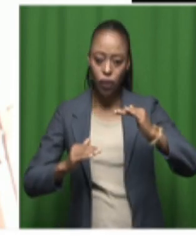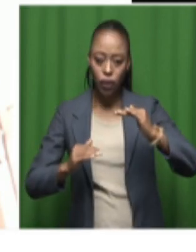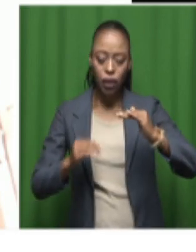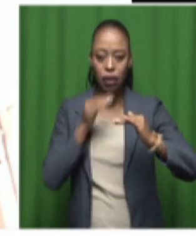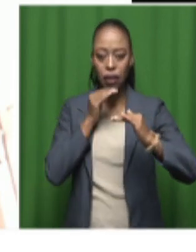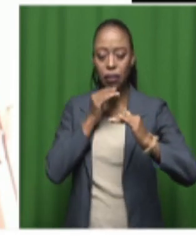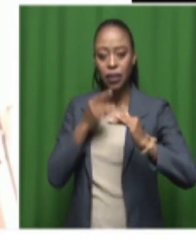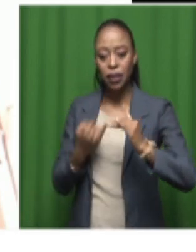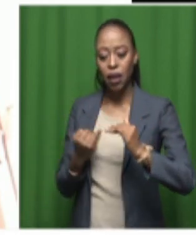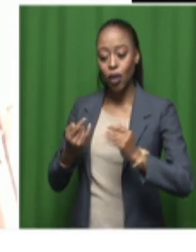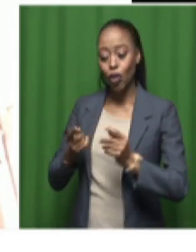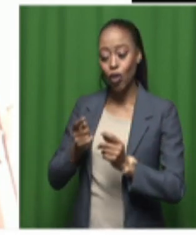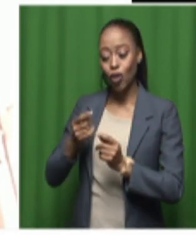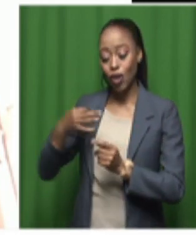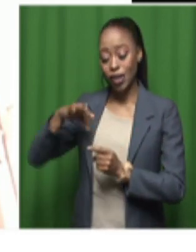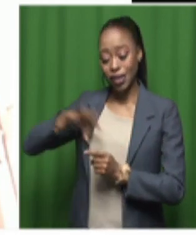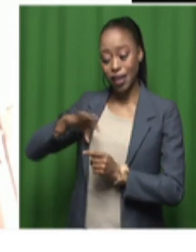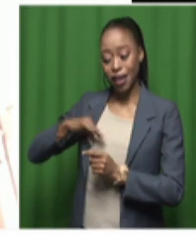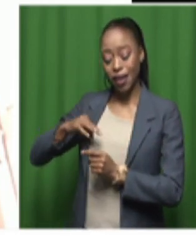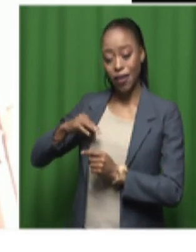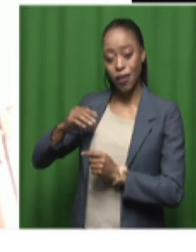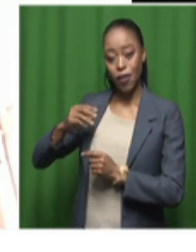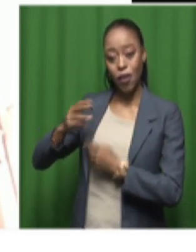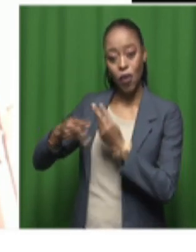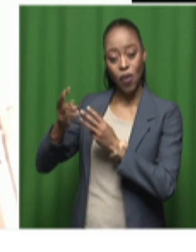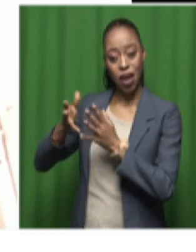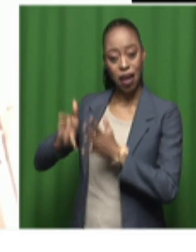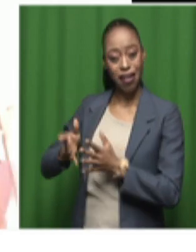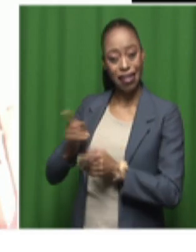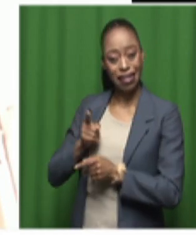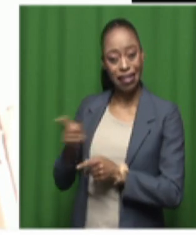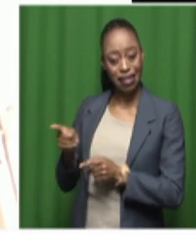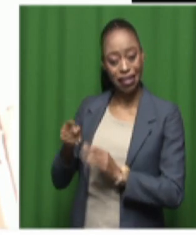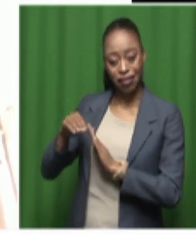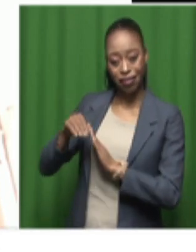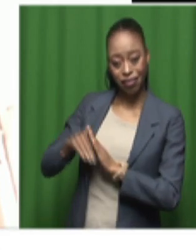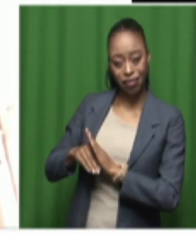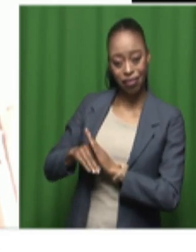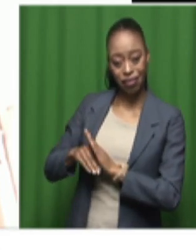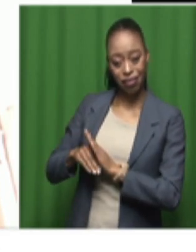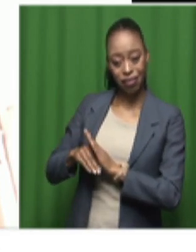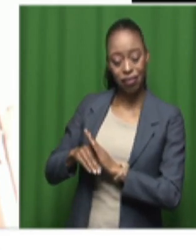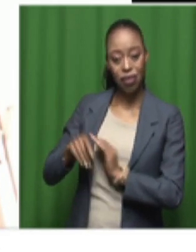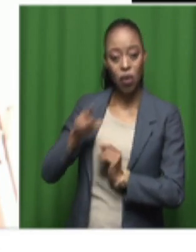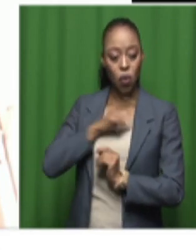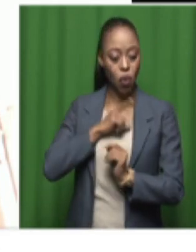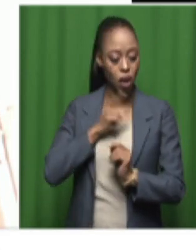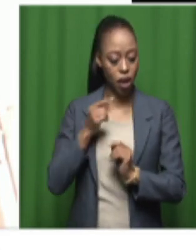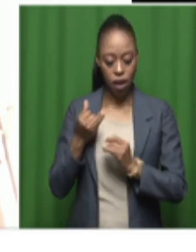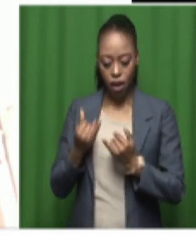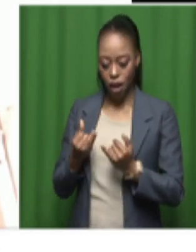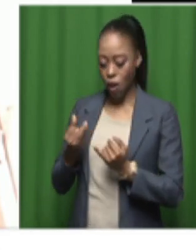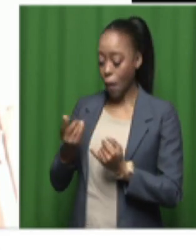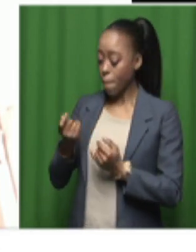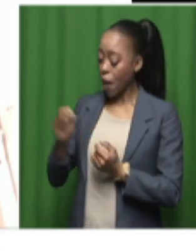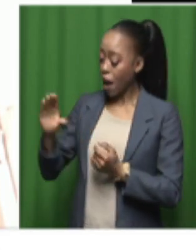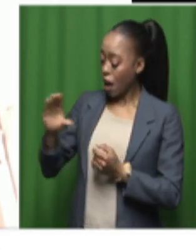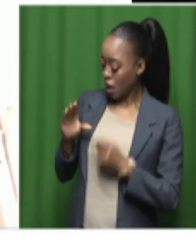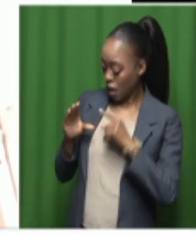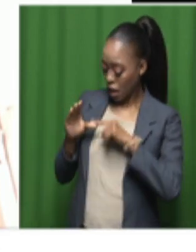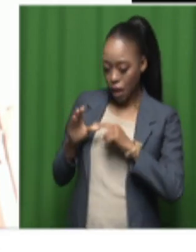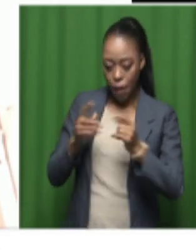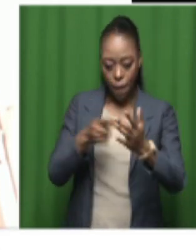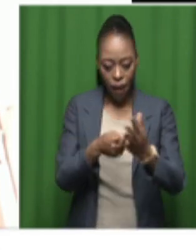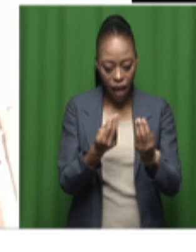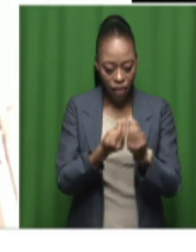means that real wages for workers are actually decreasing, because what you can buy with that wage, I